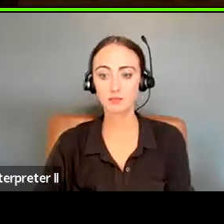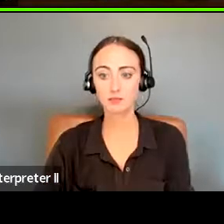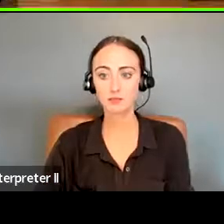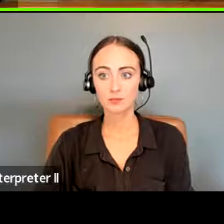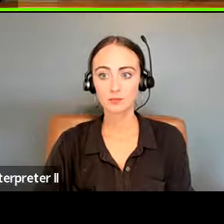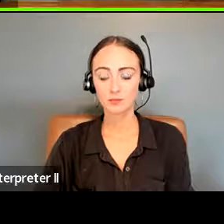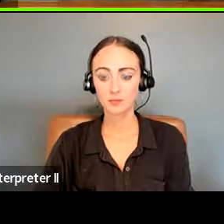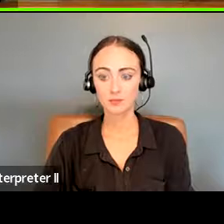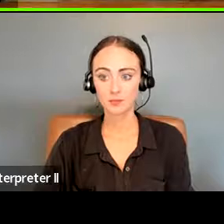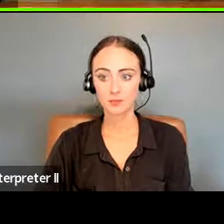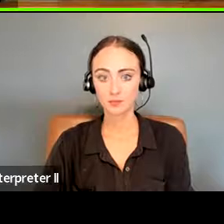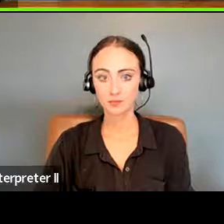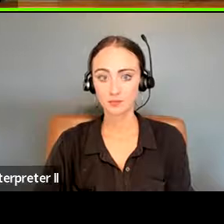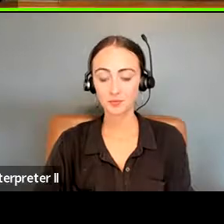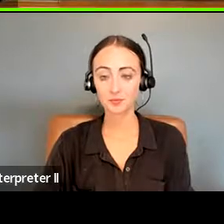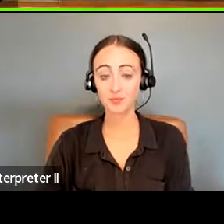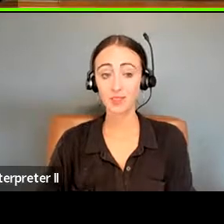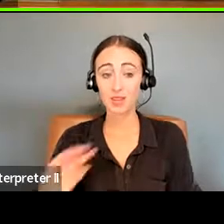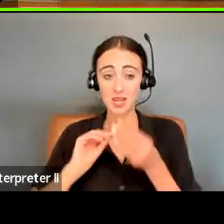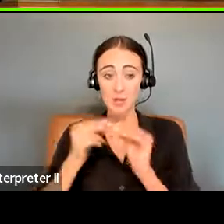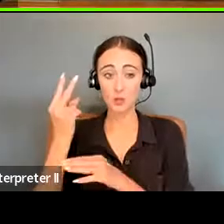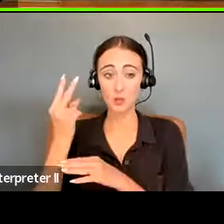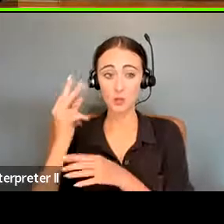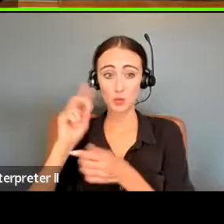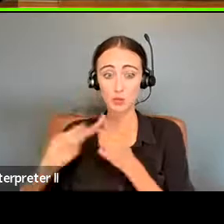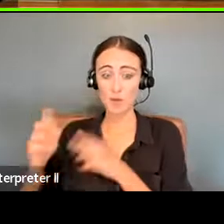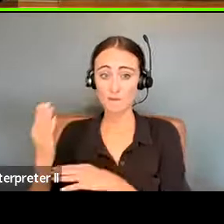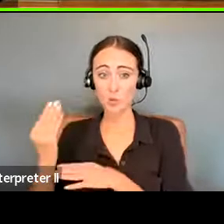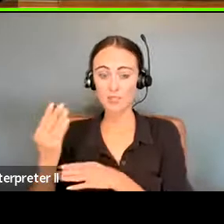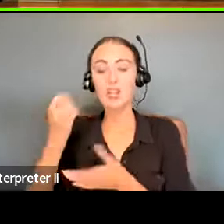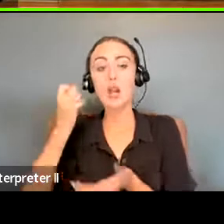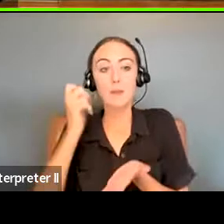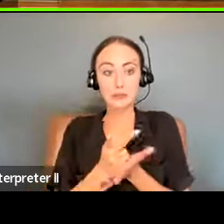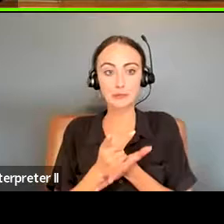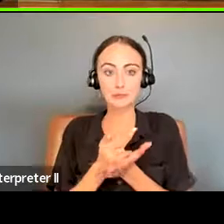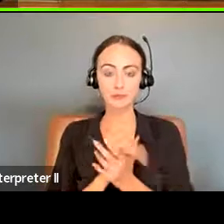Those items 2 through 14 are approved unanimously.